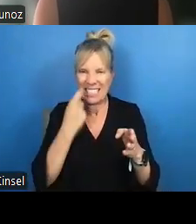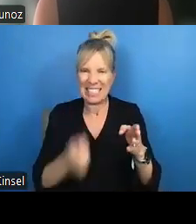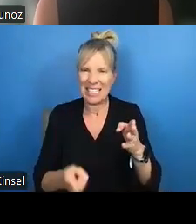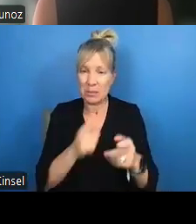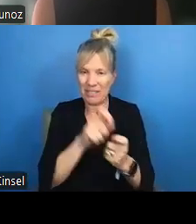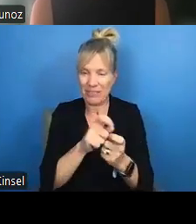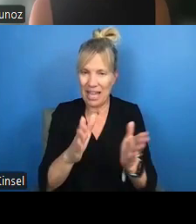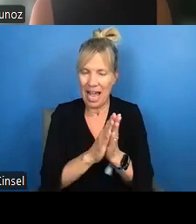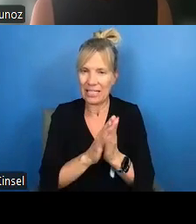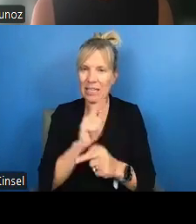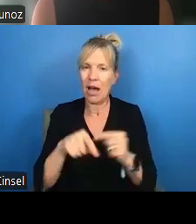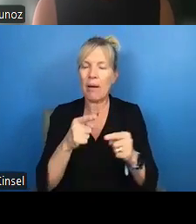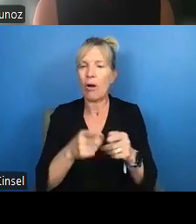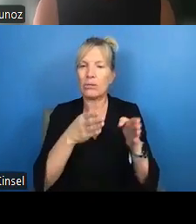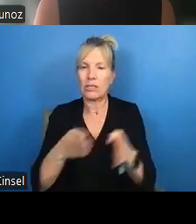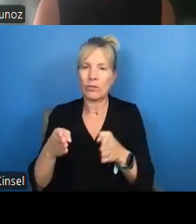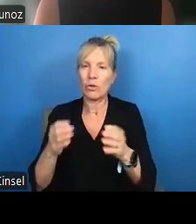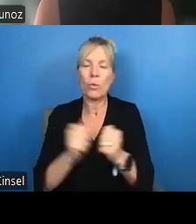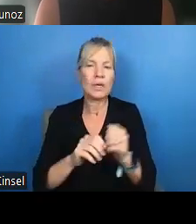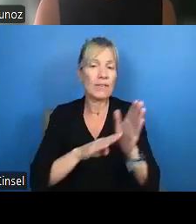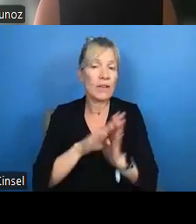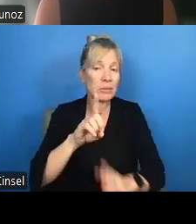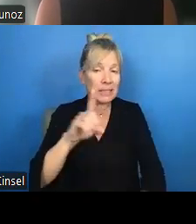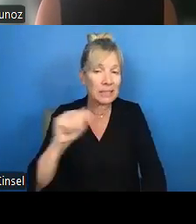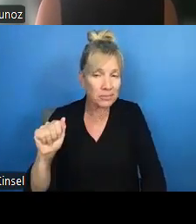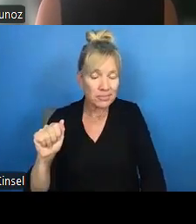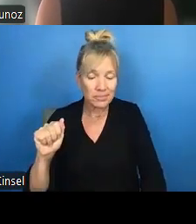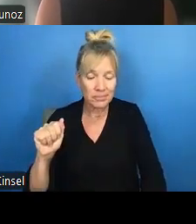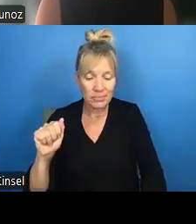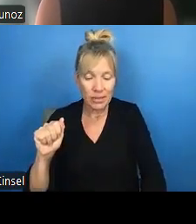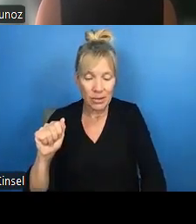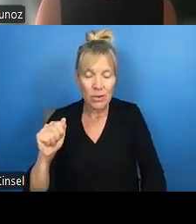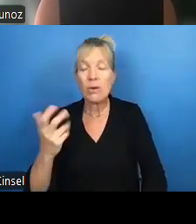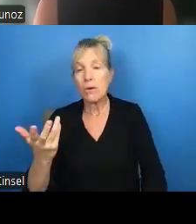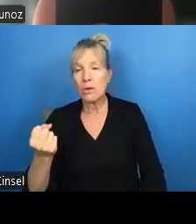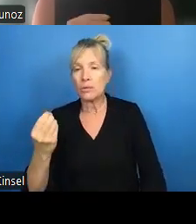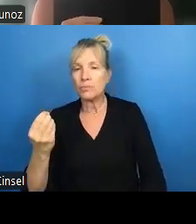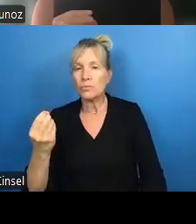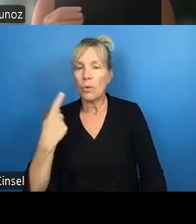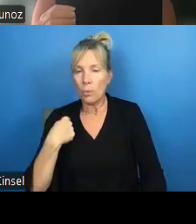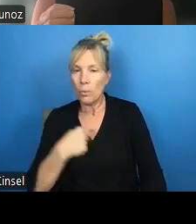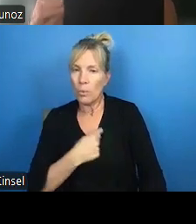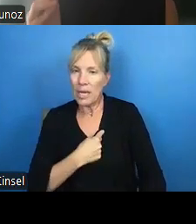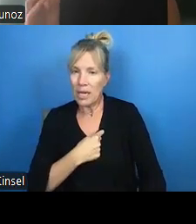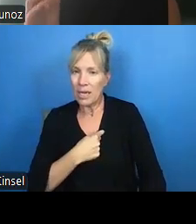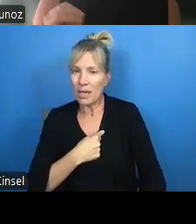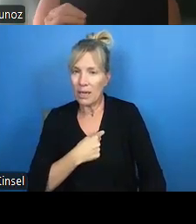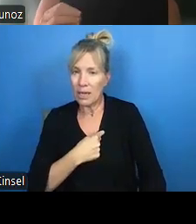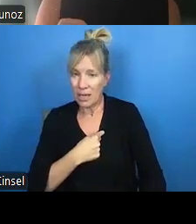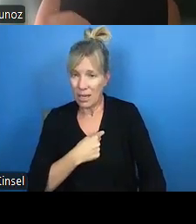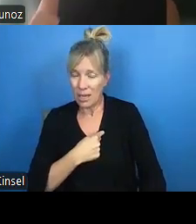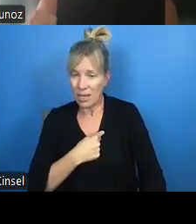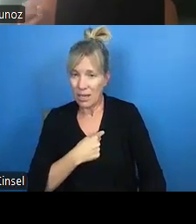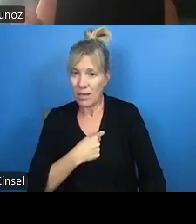also about for individuals with a developmental disability. And so we actually,